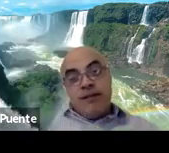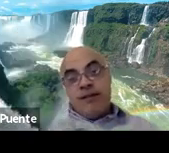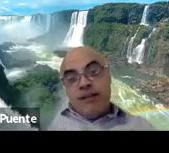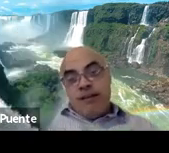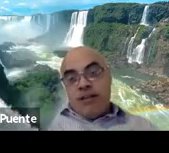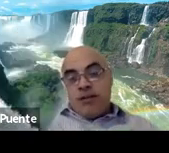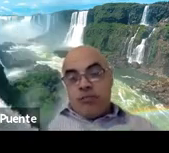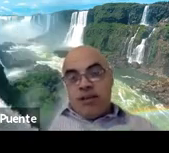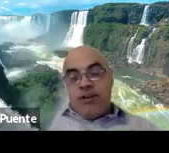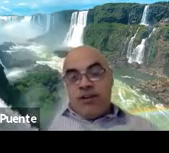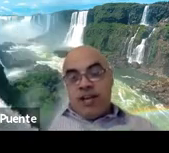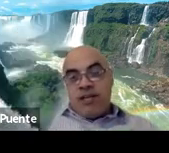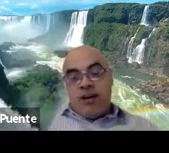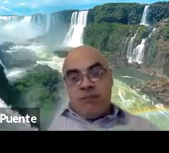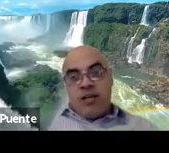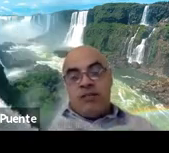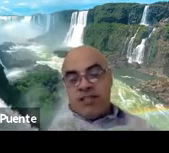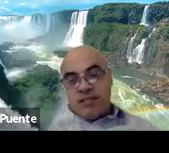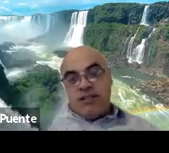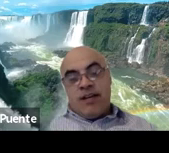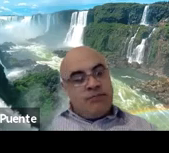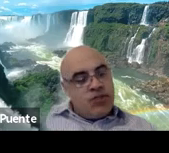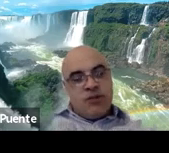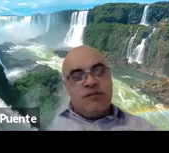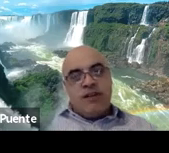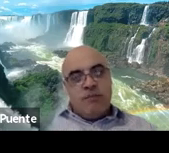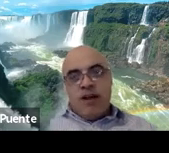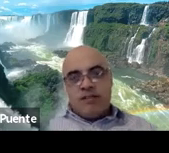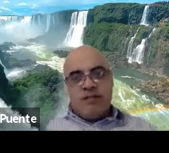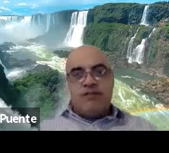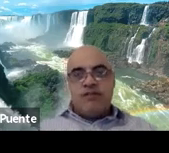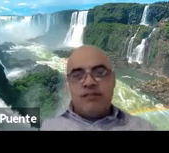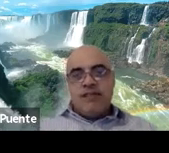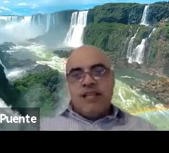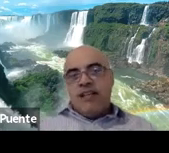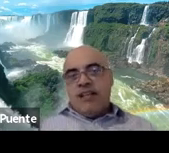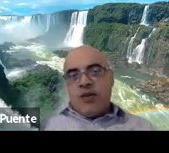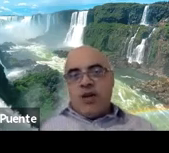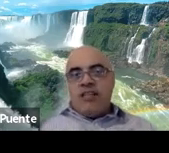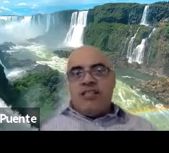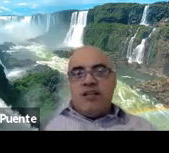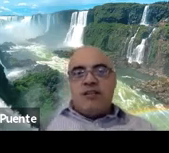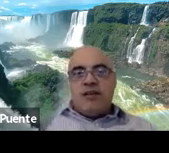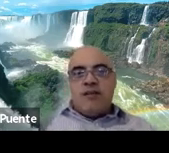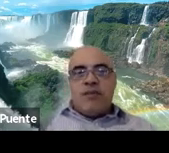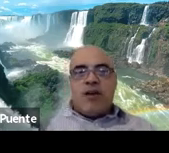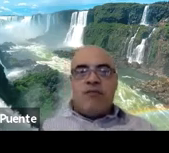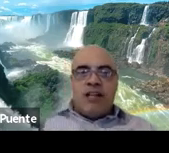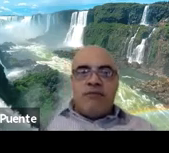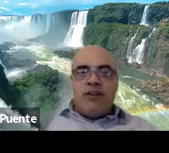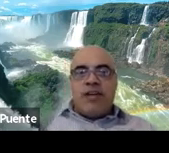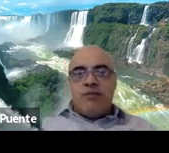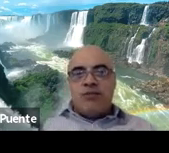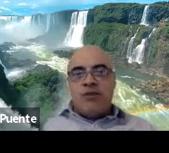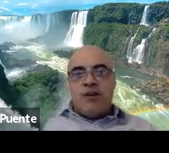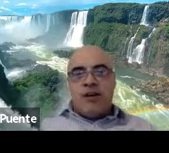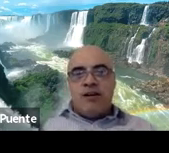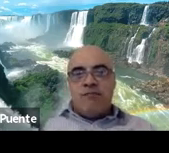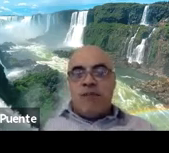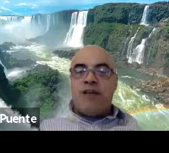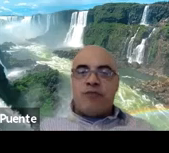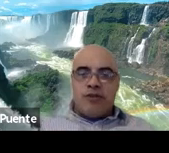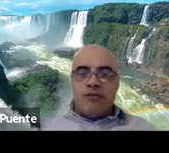So if I started playing video games, I'd become addicted. I'm sure. I'm positive. So, anyways, here's are violent video games